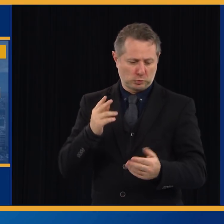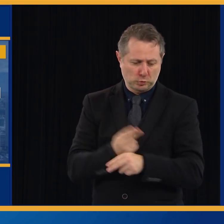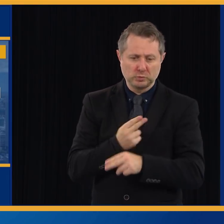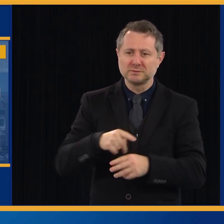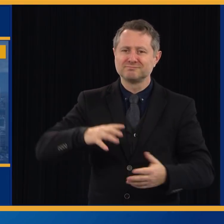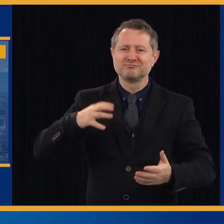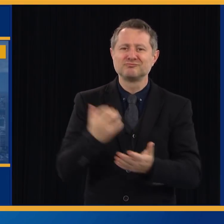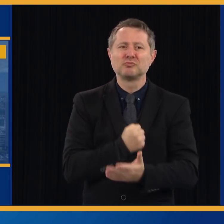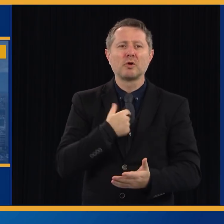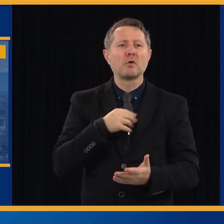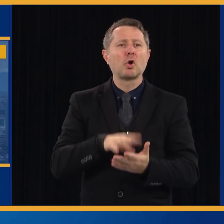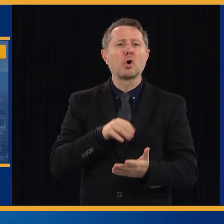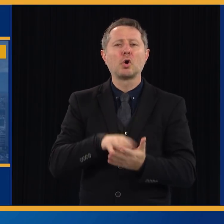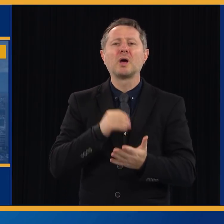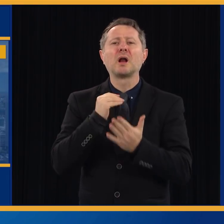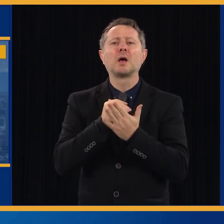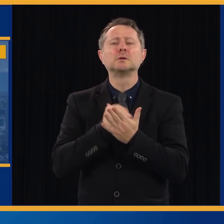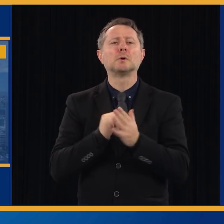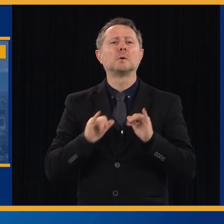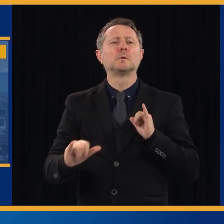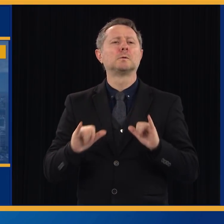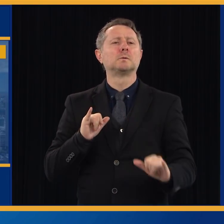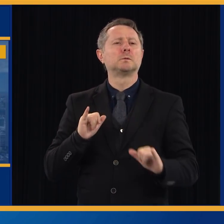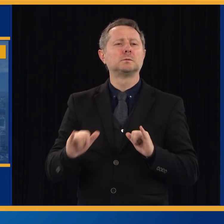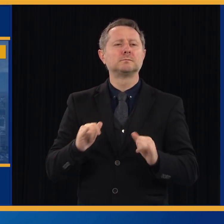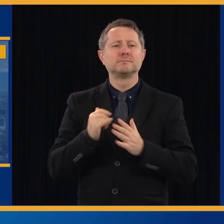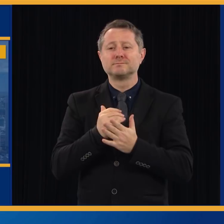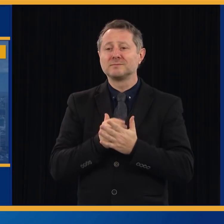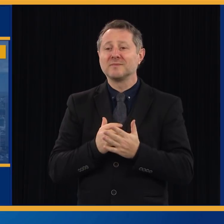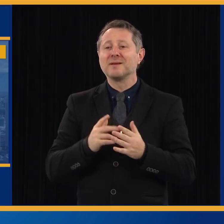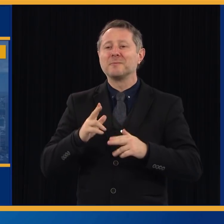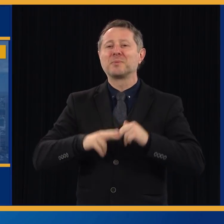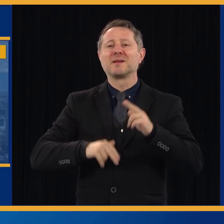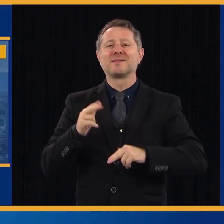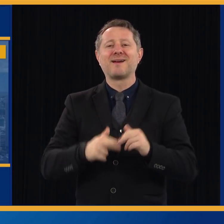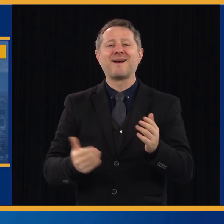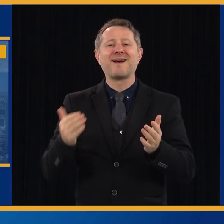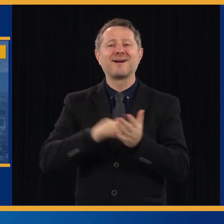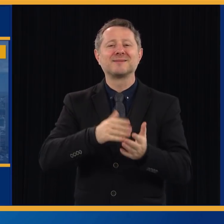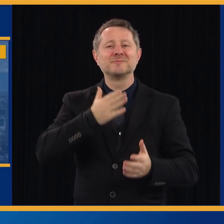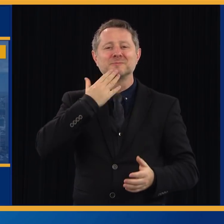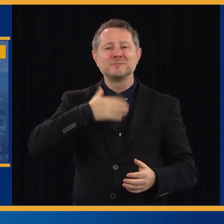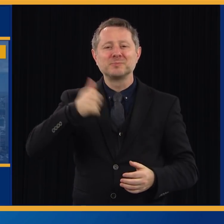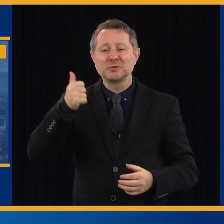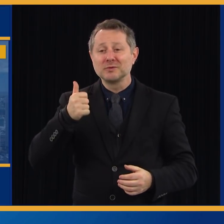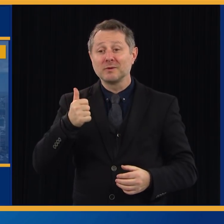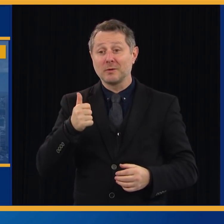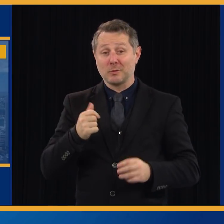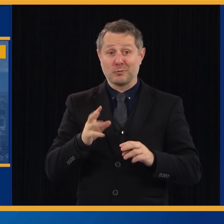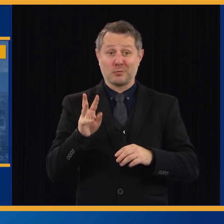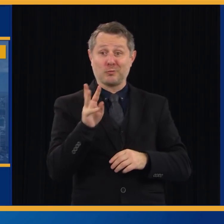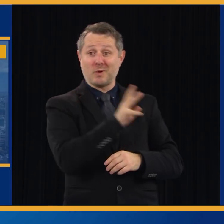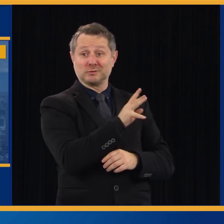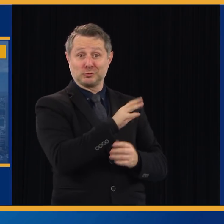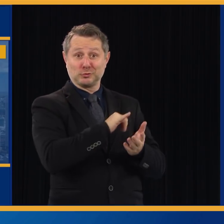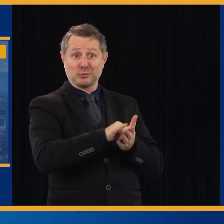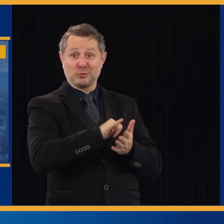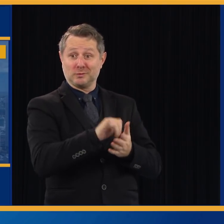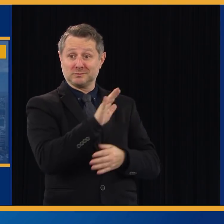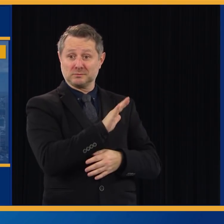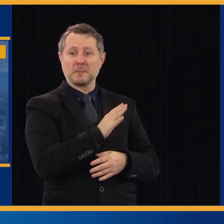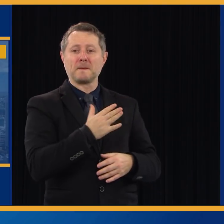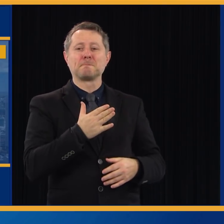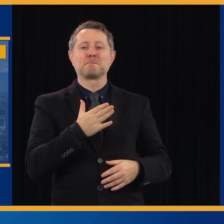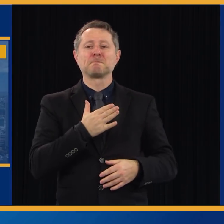and to build back better? That's what we have to do. For Western New York, we have my